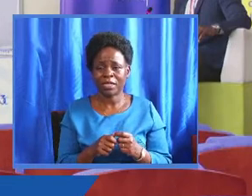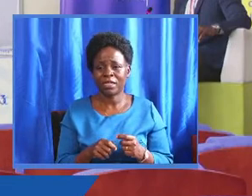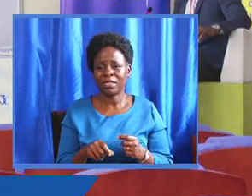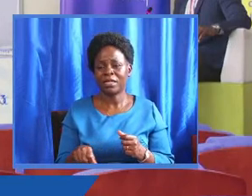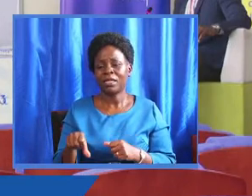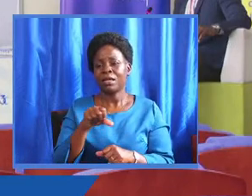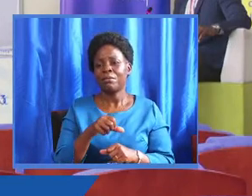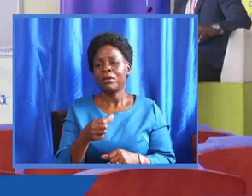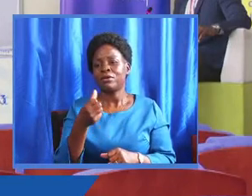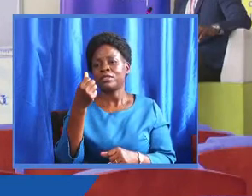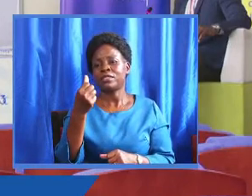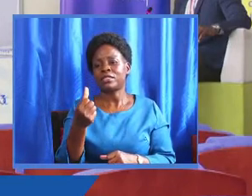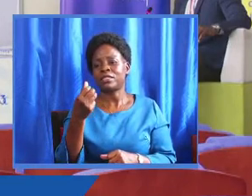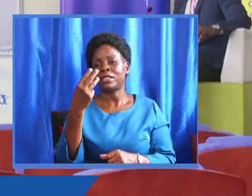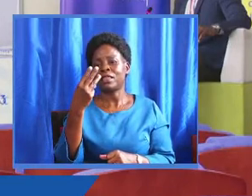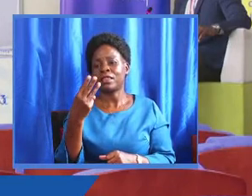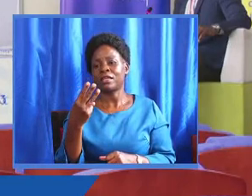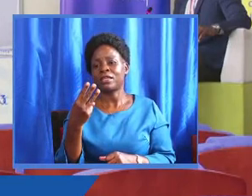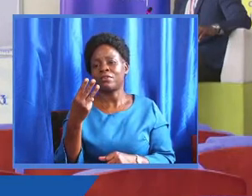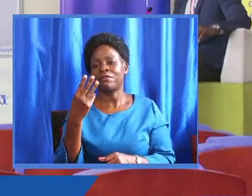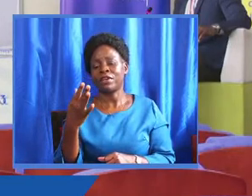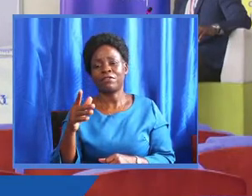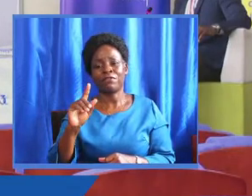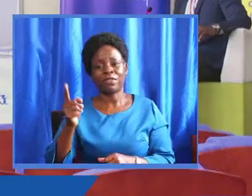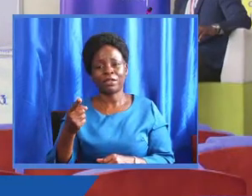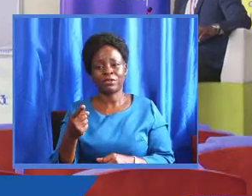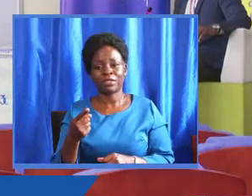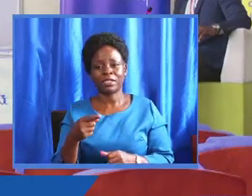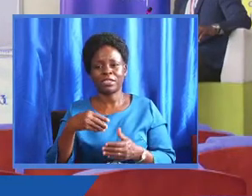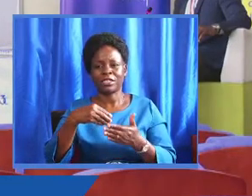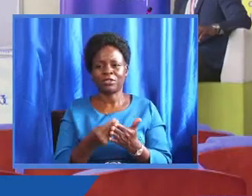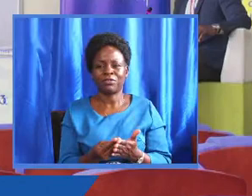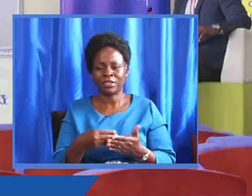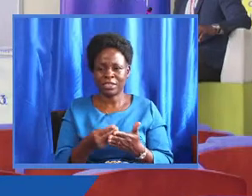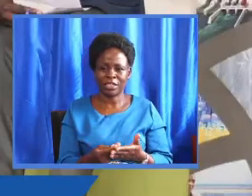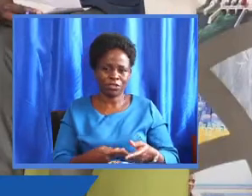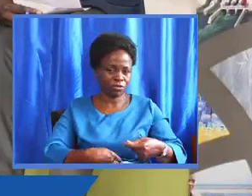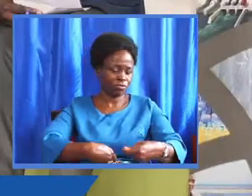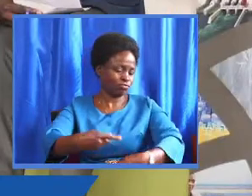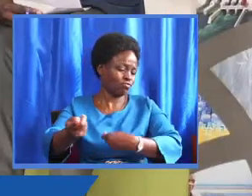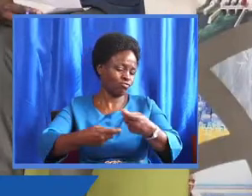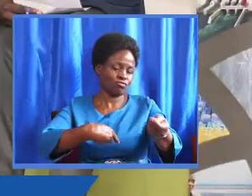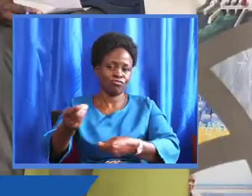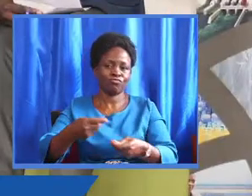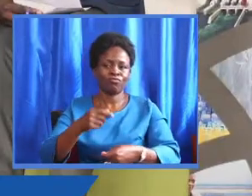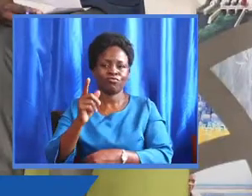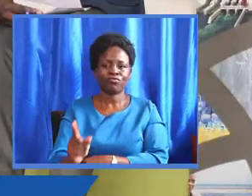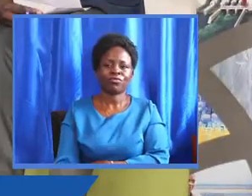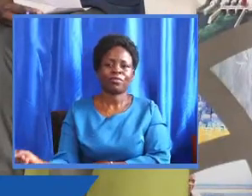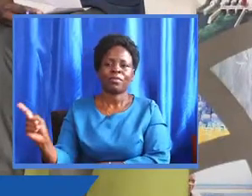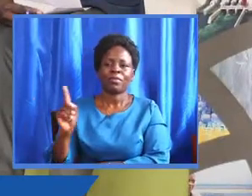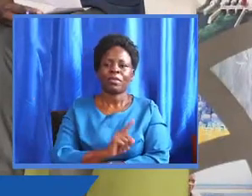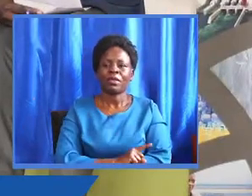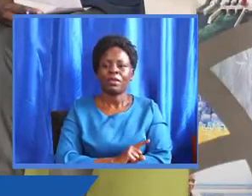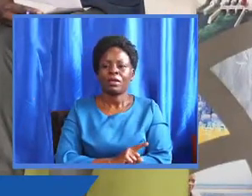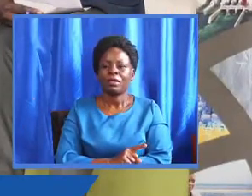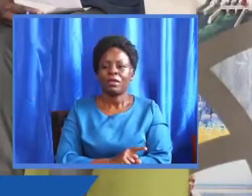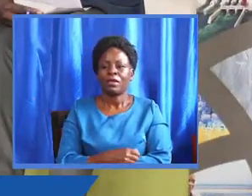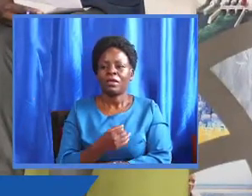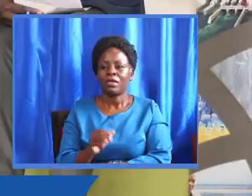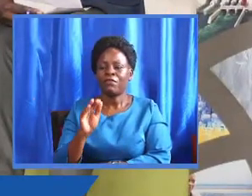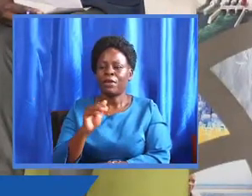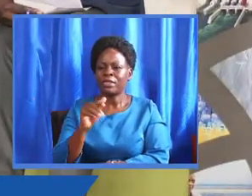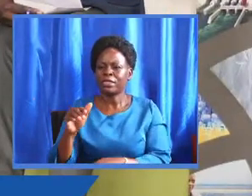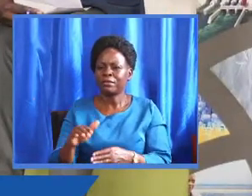about 635,000 receipts or sales per day. If you ask anyone